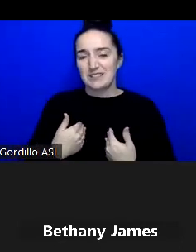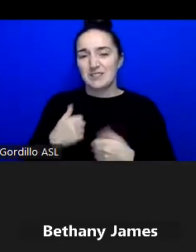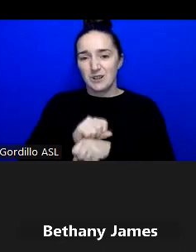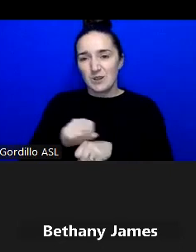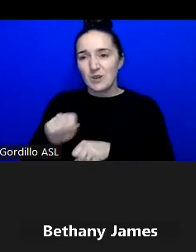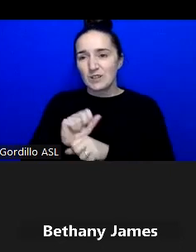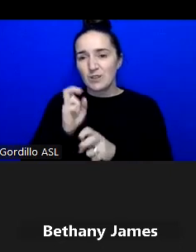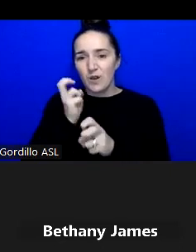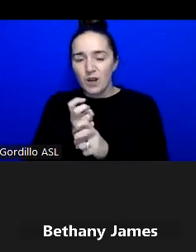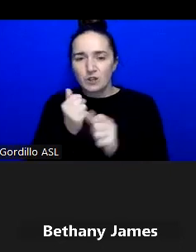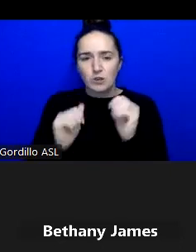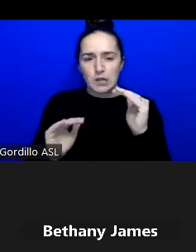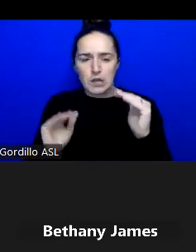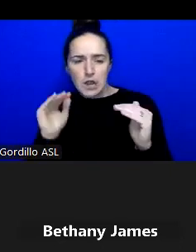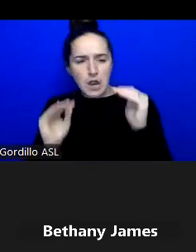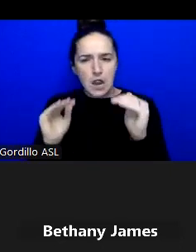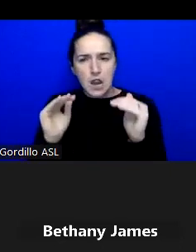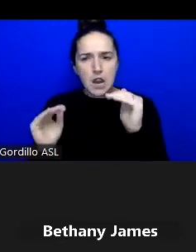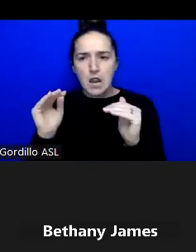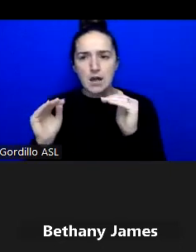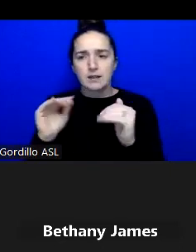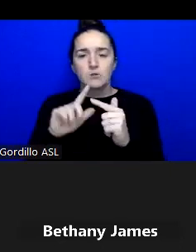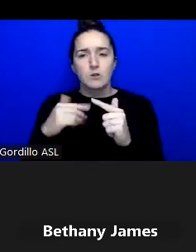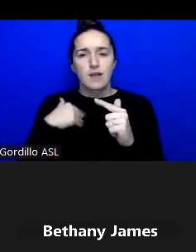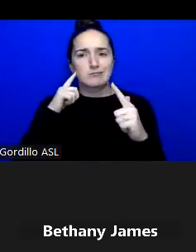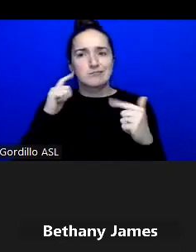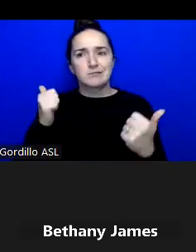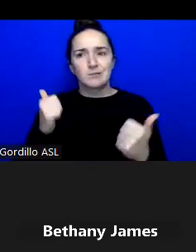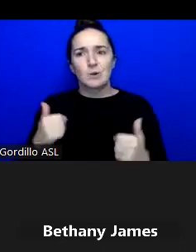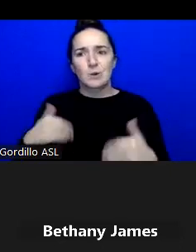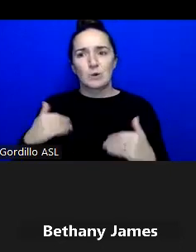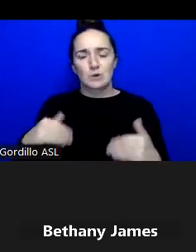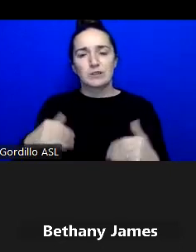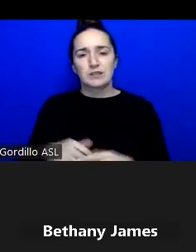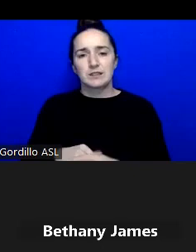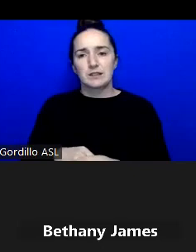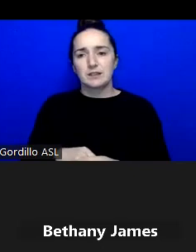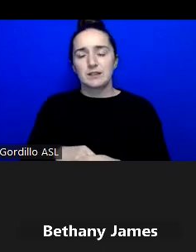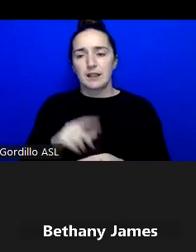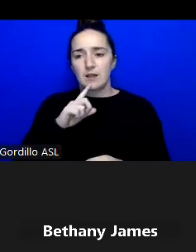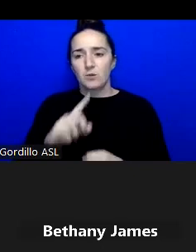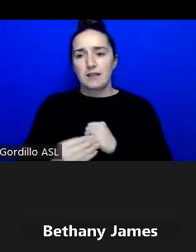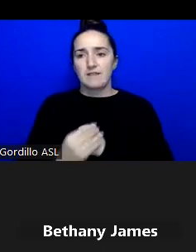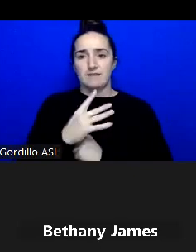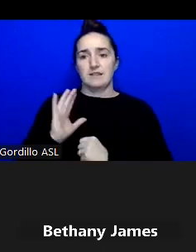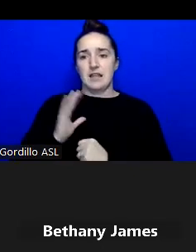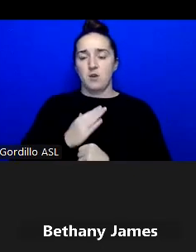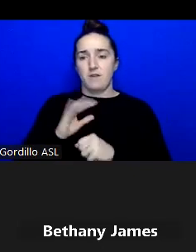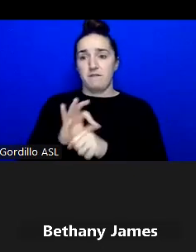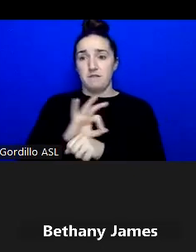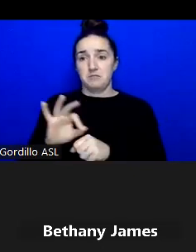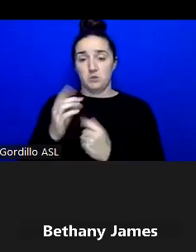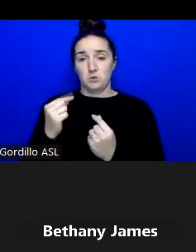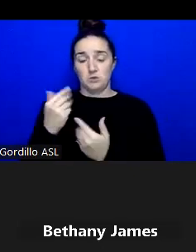overcome when you have that significant amount of hearing loss. And that really makes a big difference in our functionality throughout our life. I